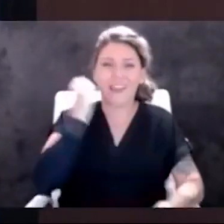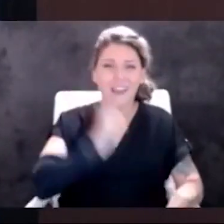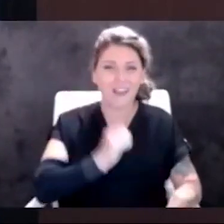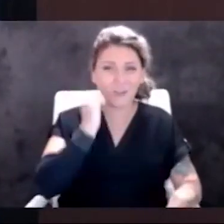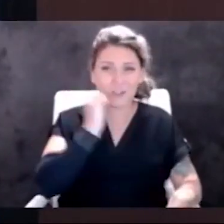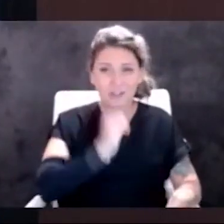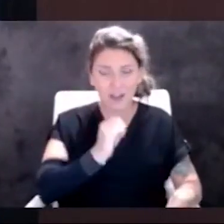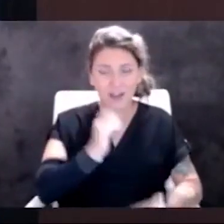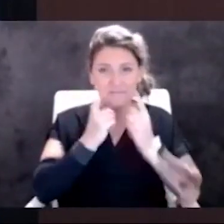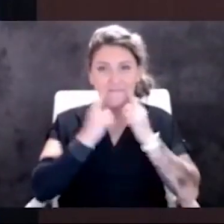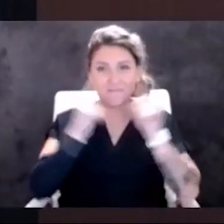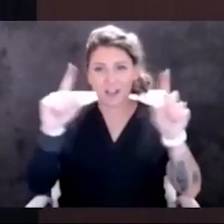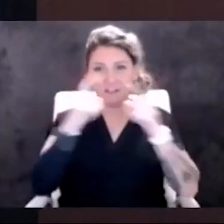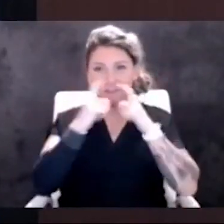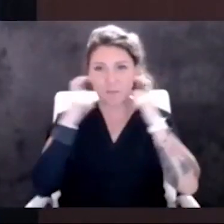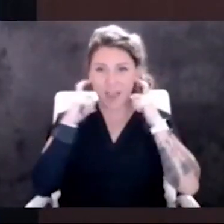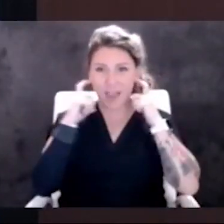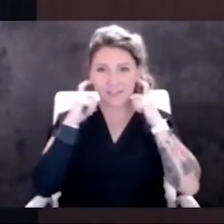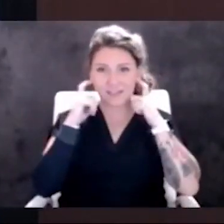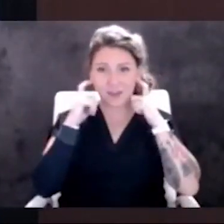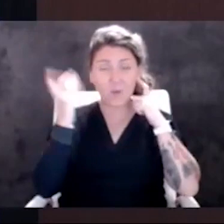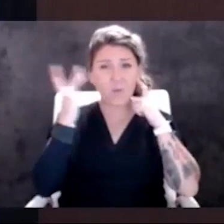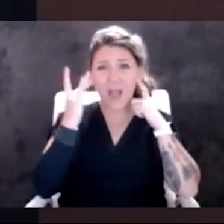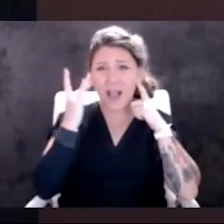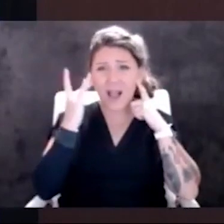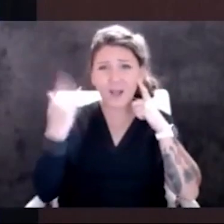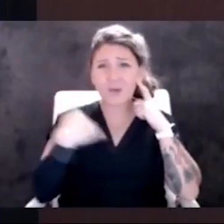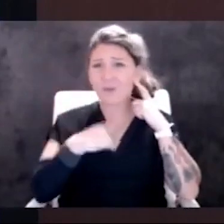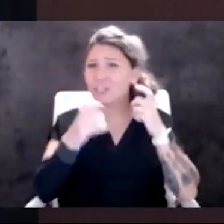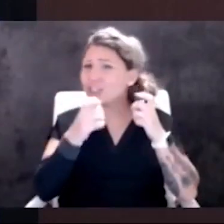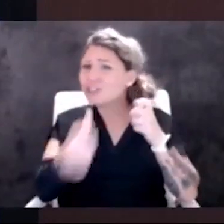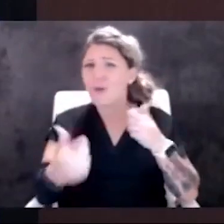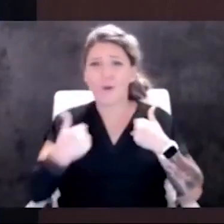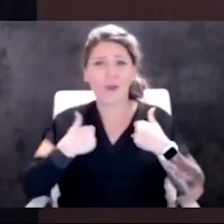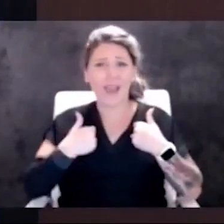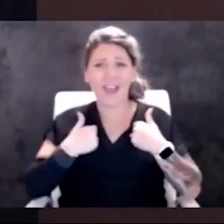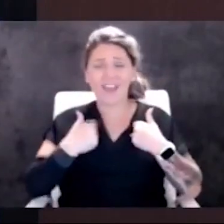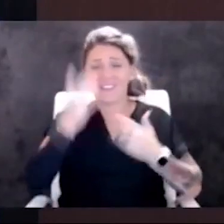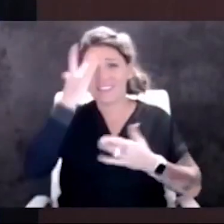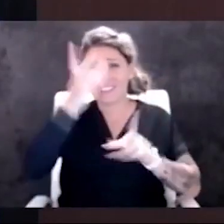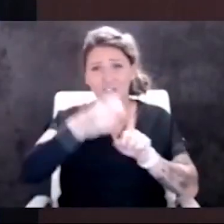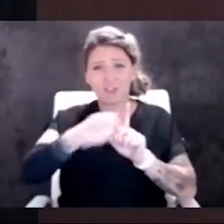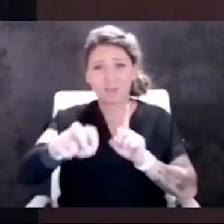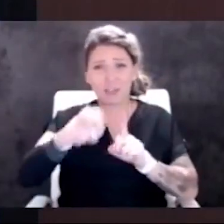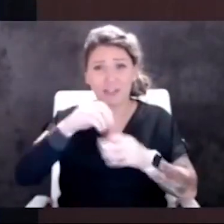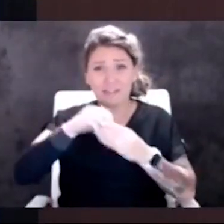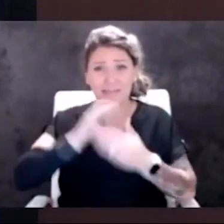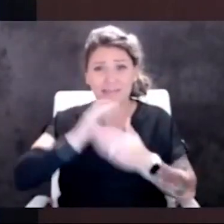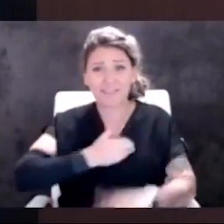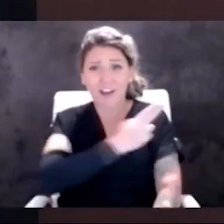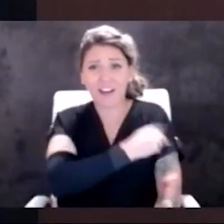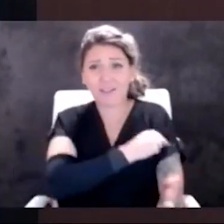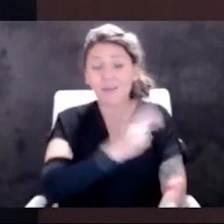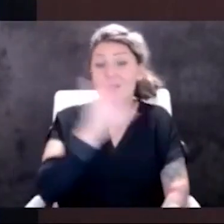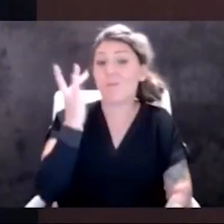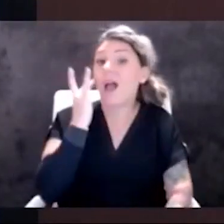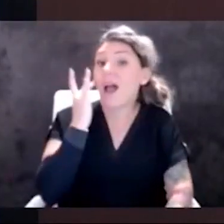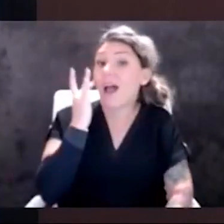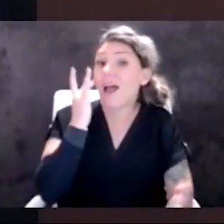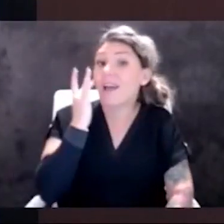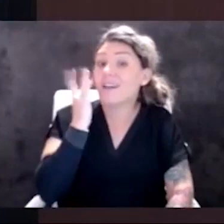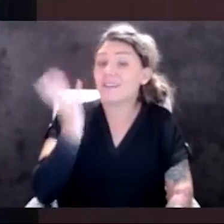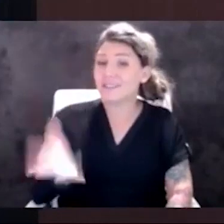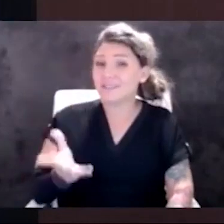of masking because we don't have disease transmission inside a hospital. Why do we not have transmission? Because we